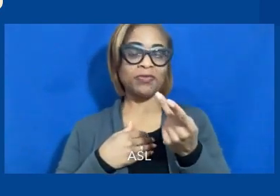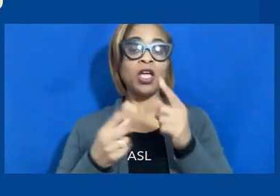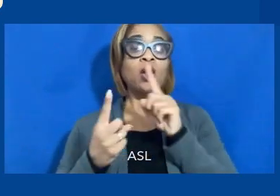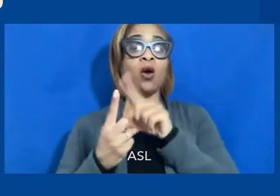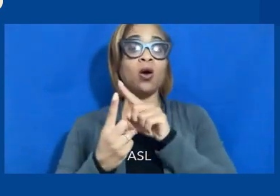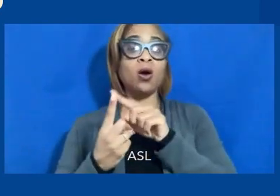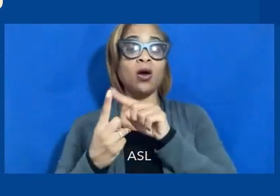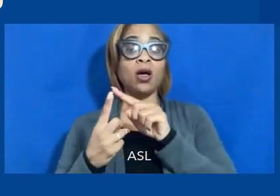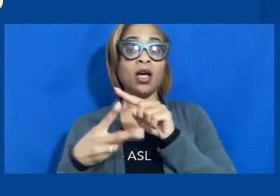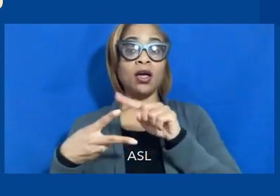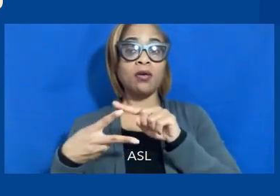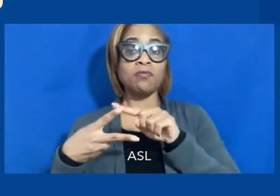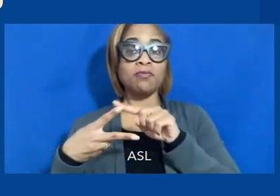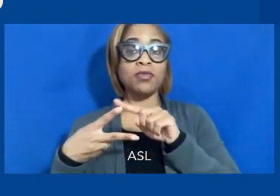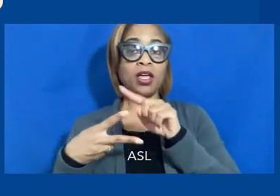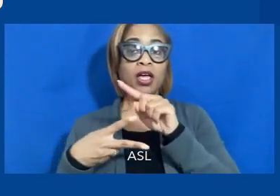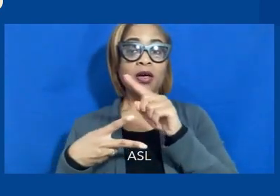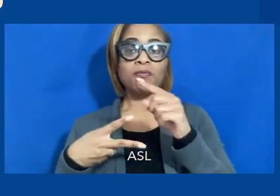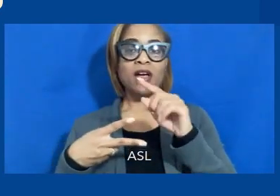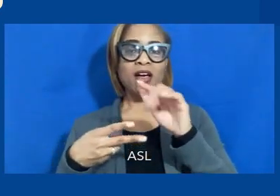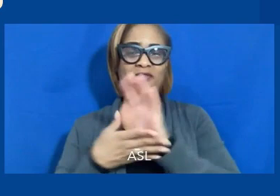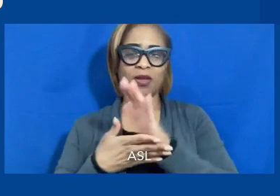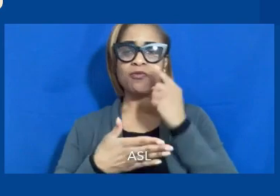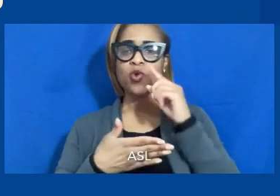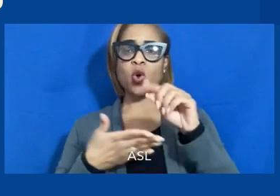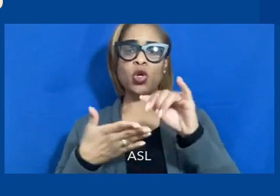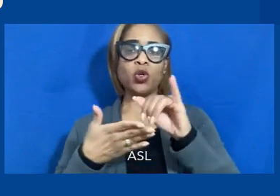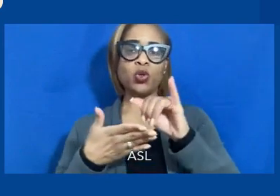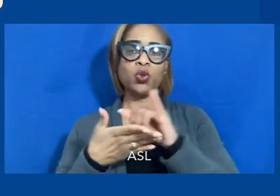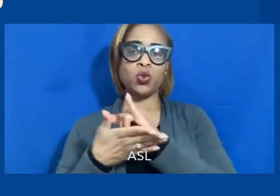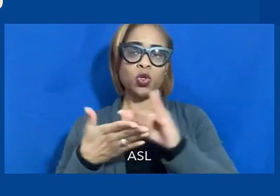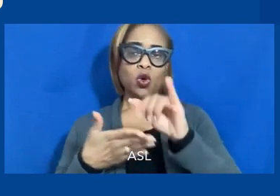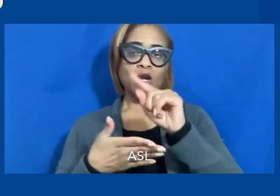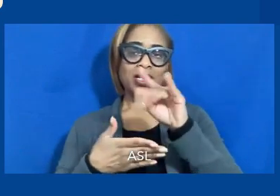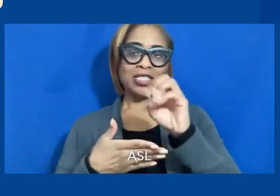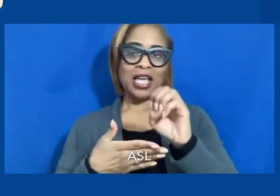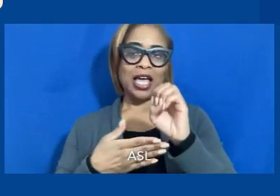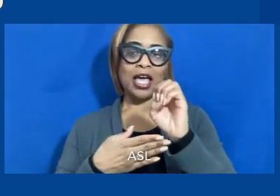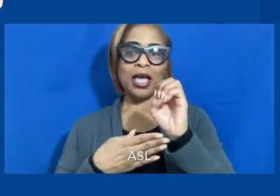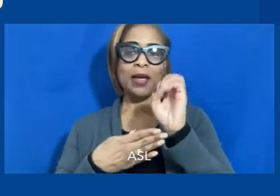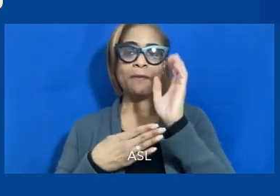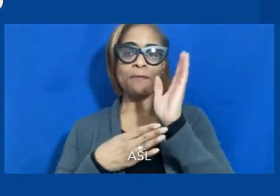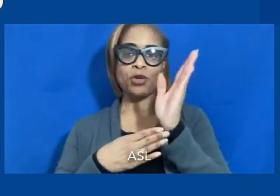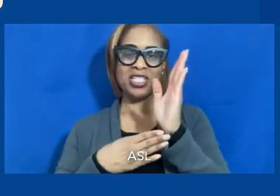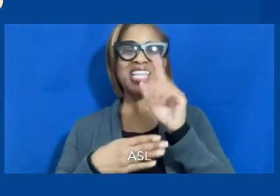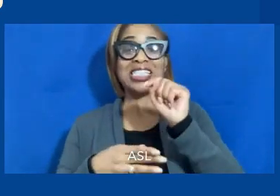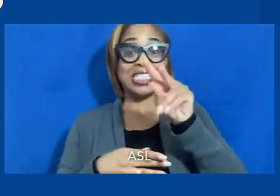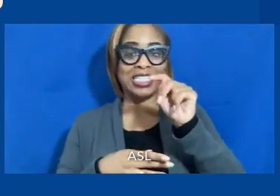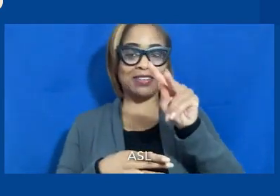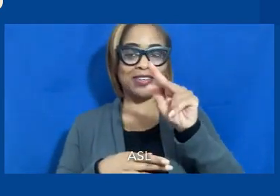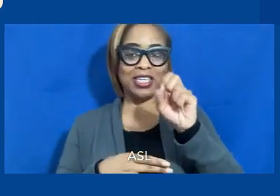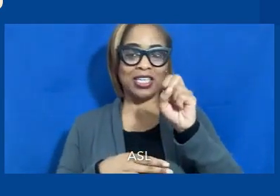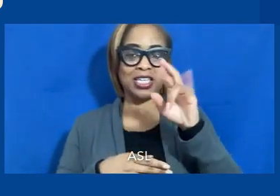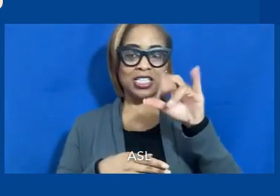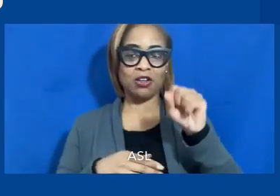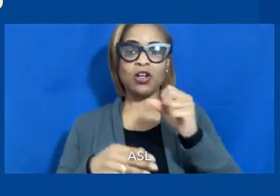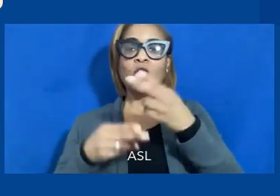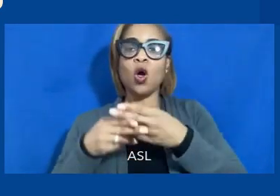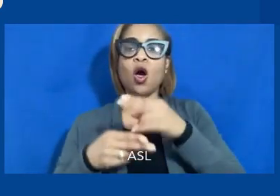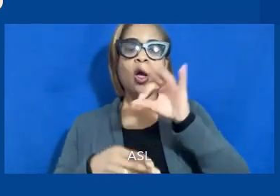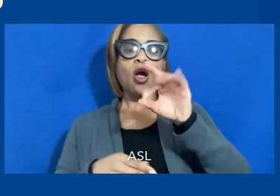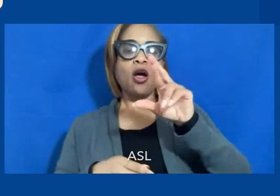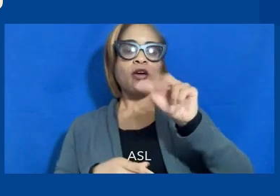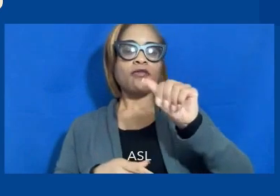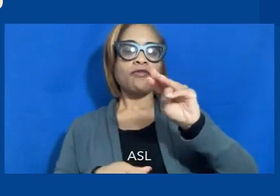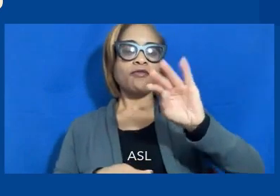a commissioned film for the New York Times Presents series. It's a television series called Framing Britney. And